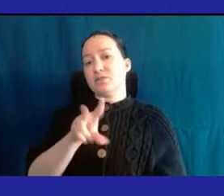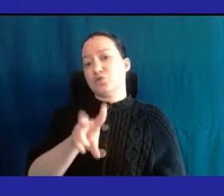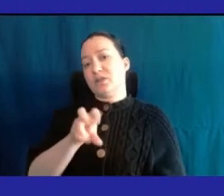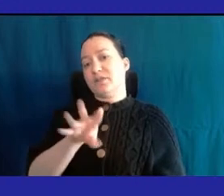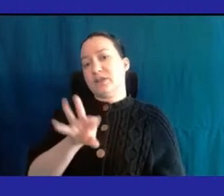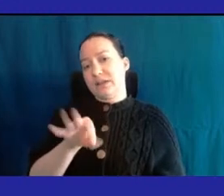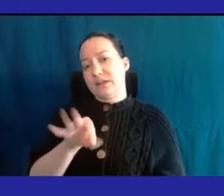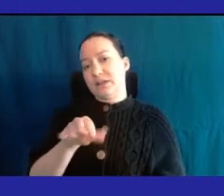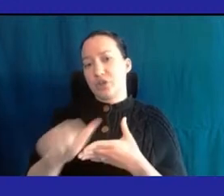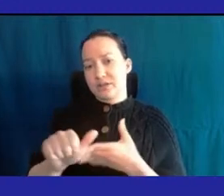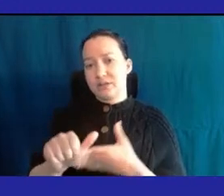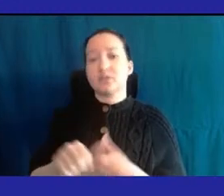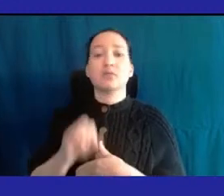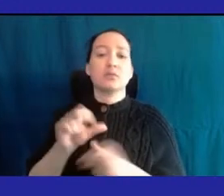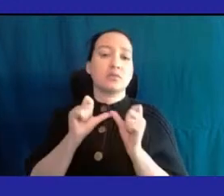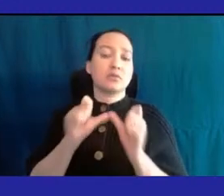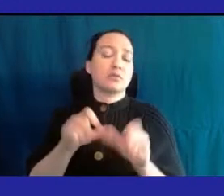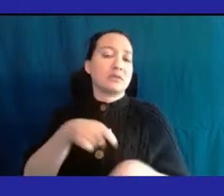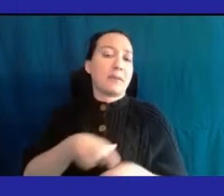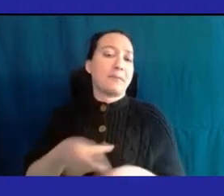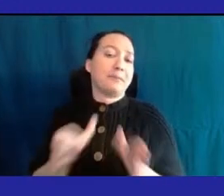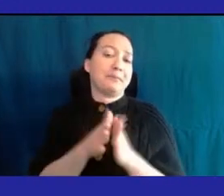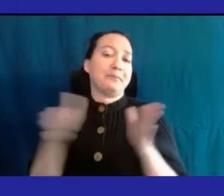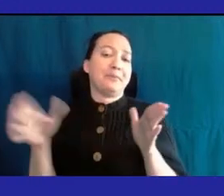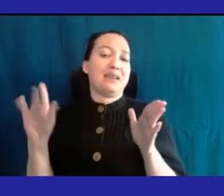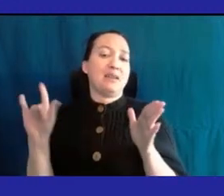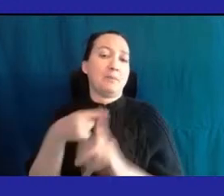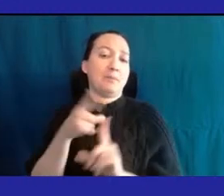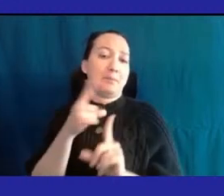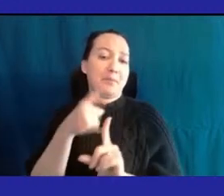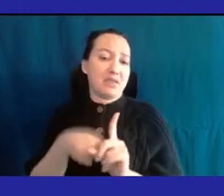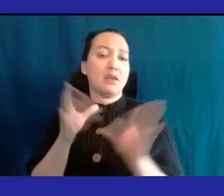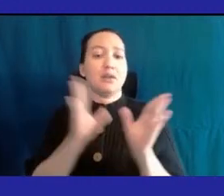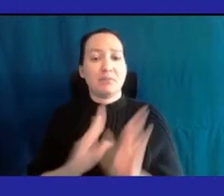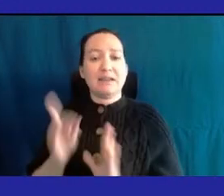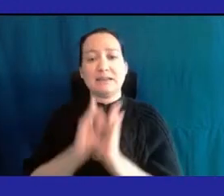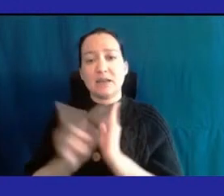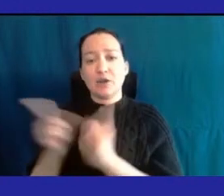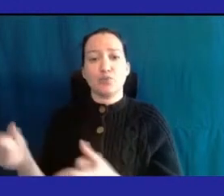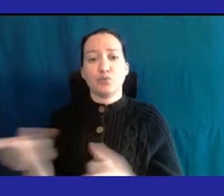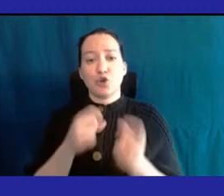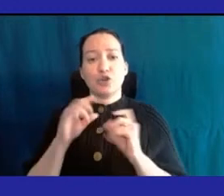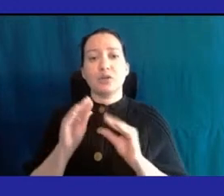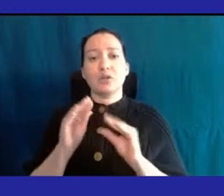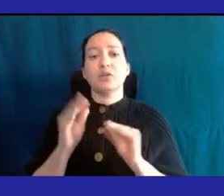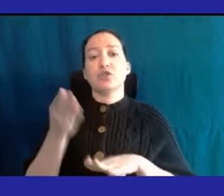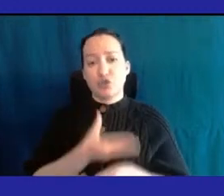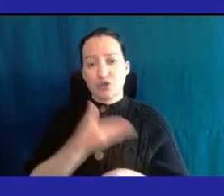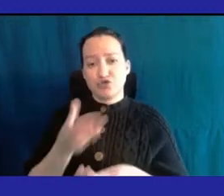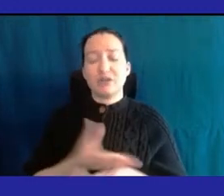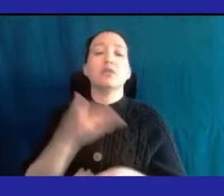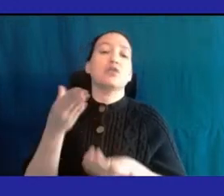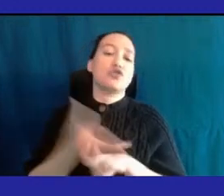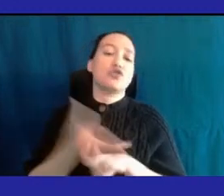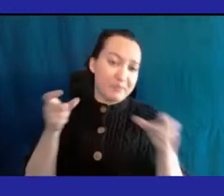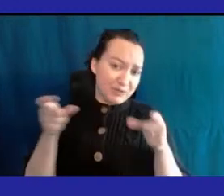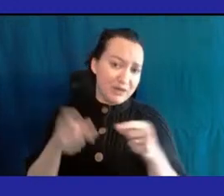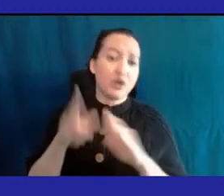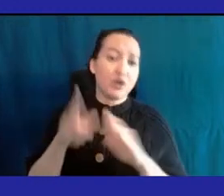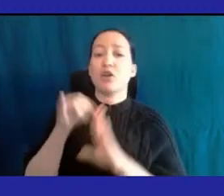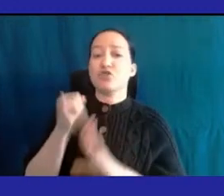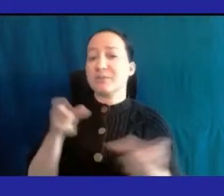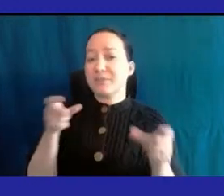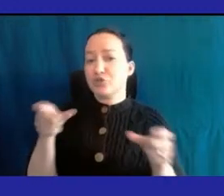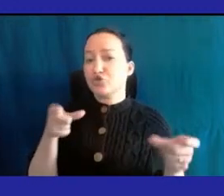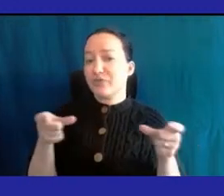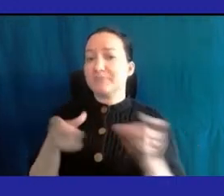$401,249 for a term of 18 months for the planning, design, procurement, construction, construction management, and project management services